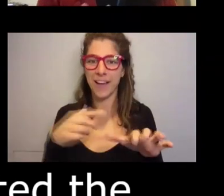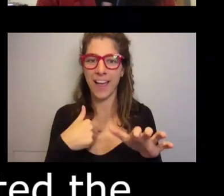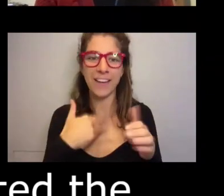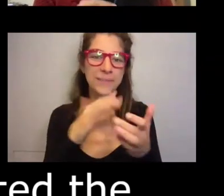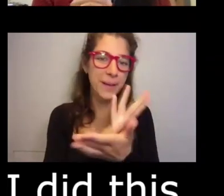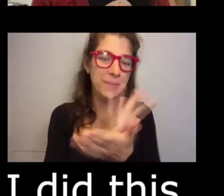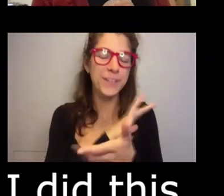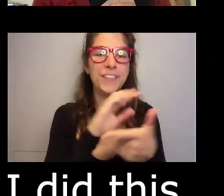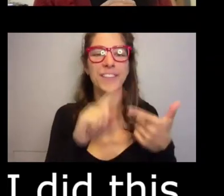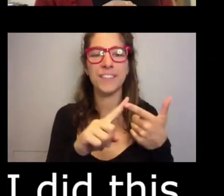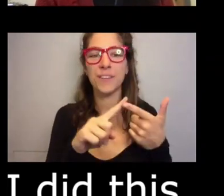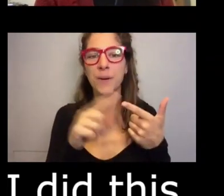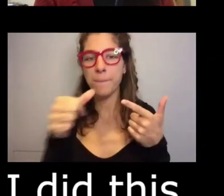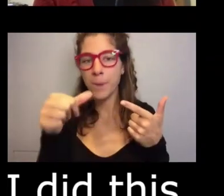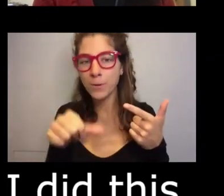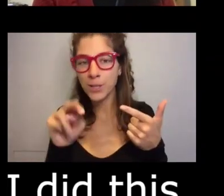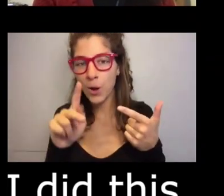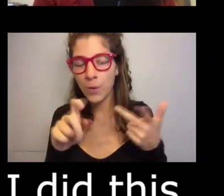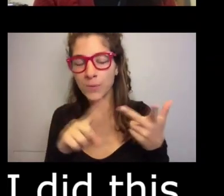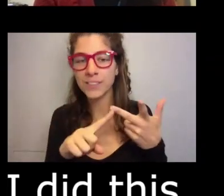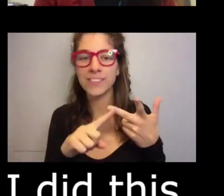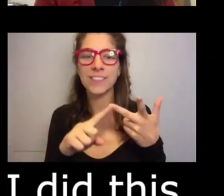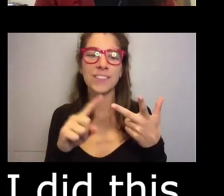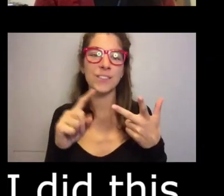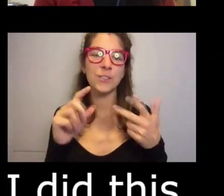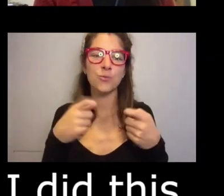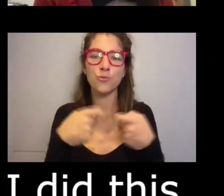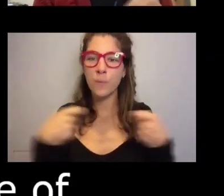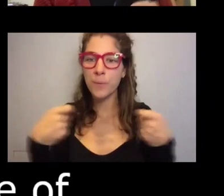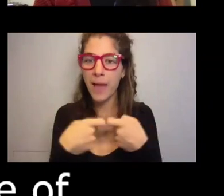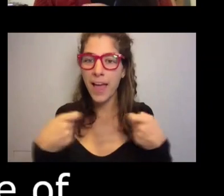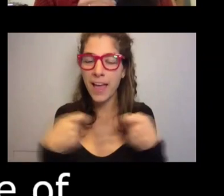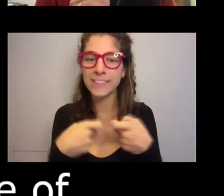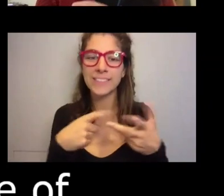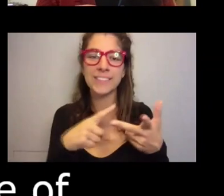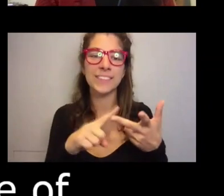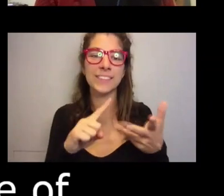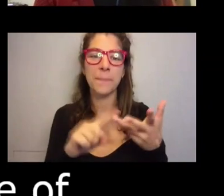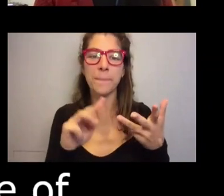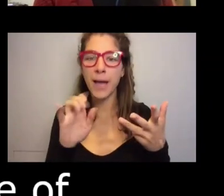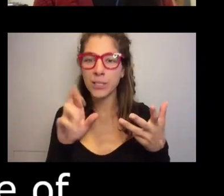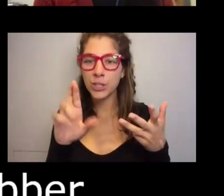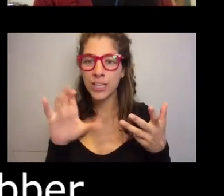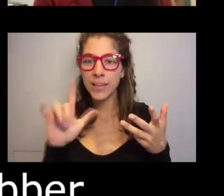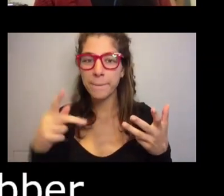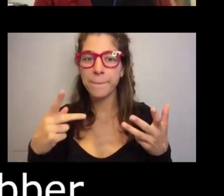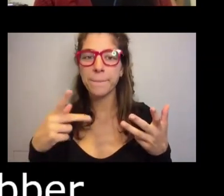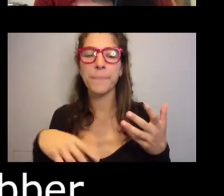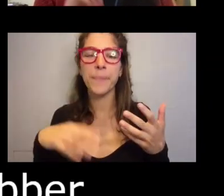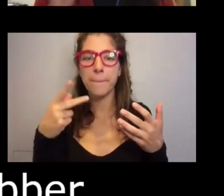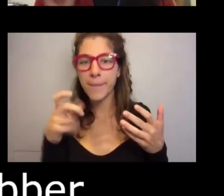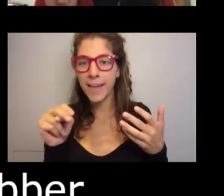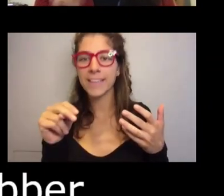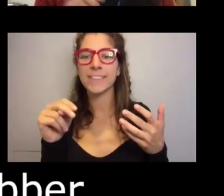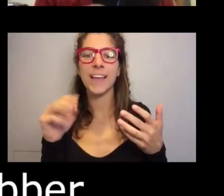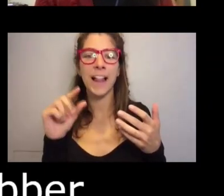of paper, a post-it note, rubber bands, a binder clip, some paper clips, a pen,